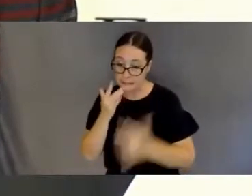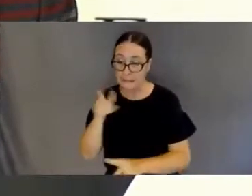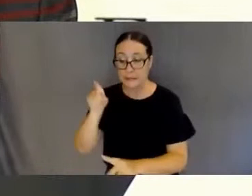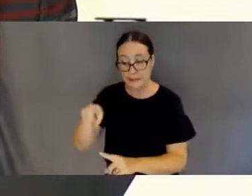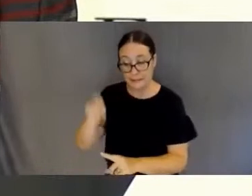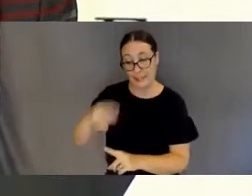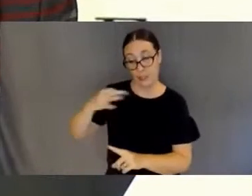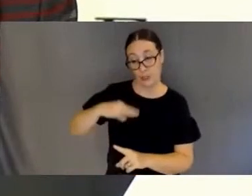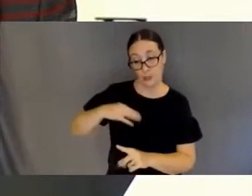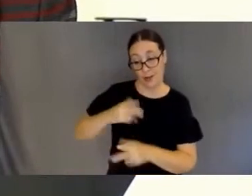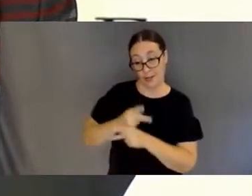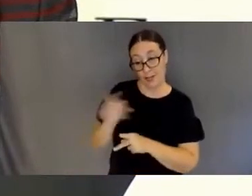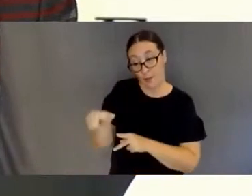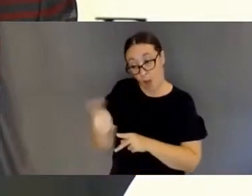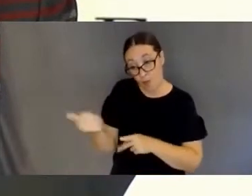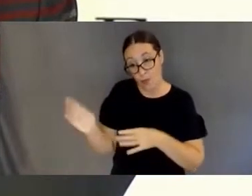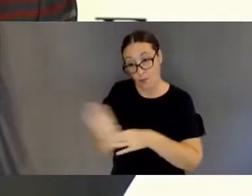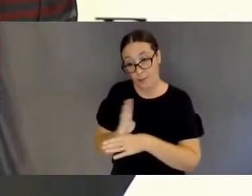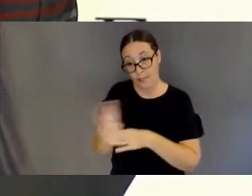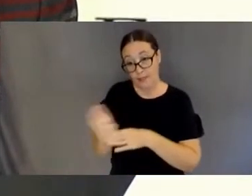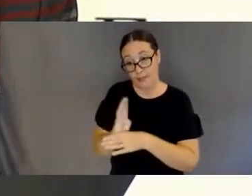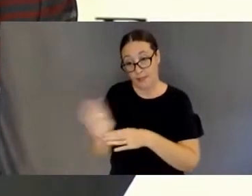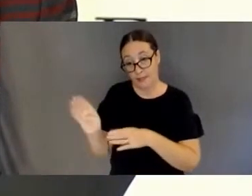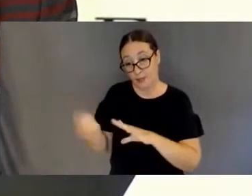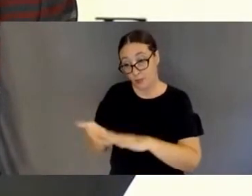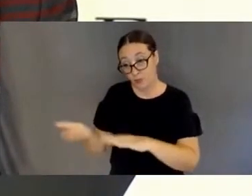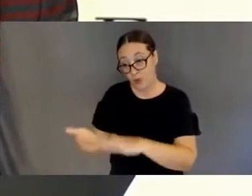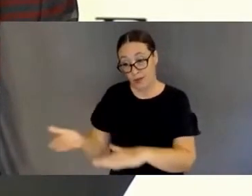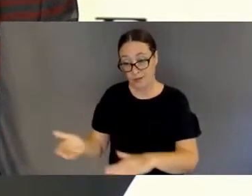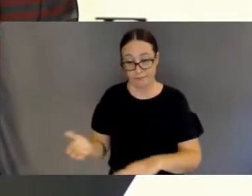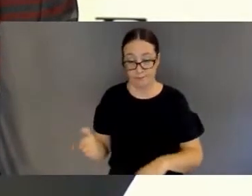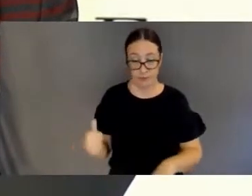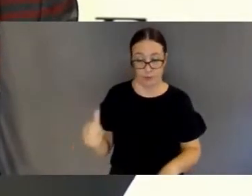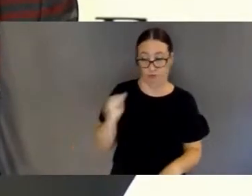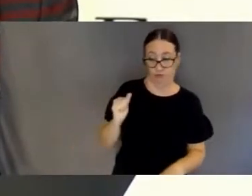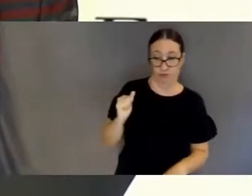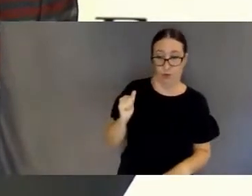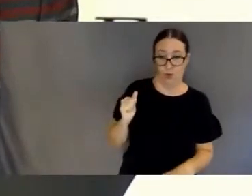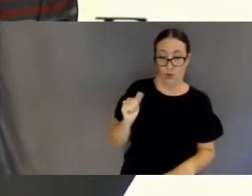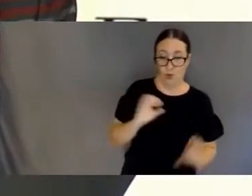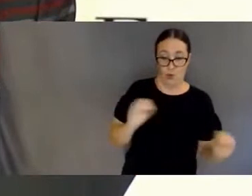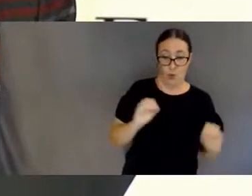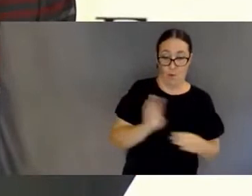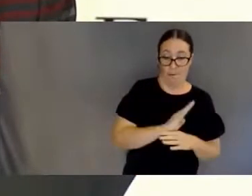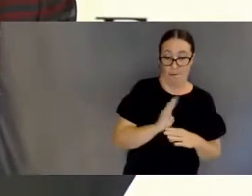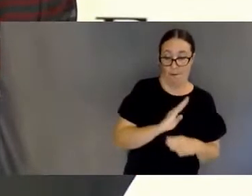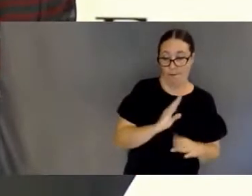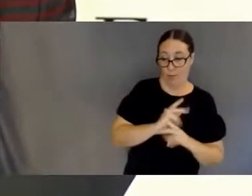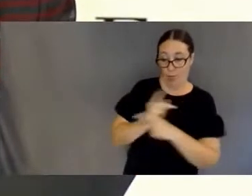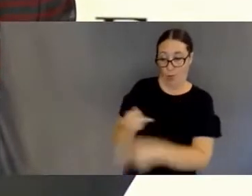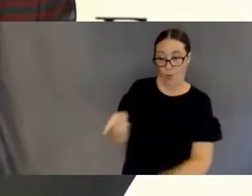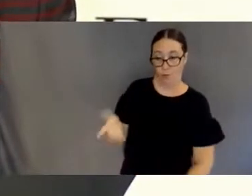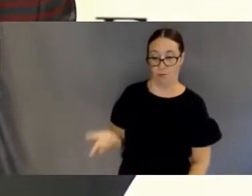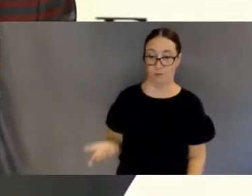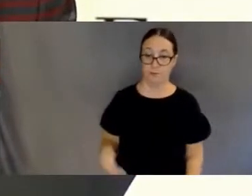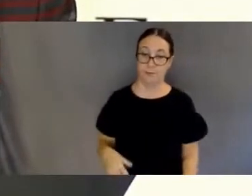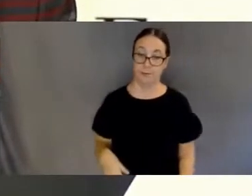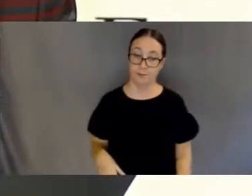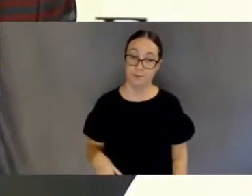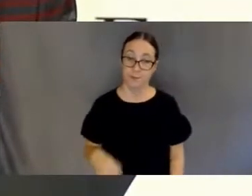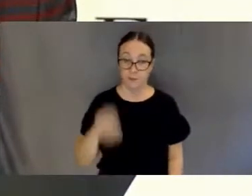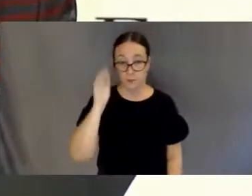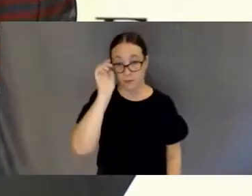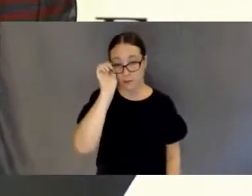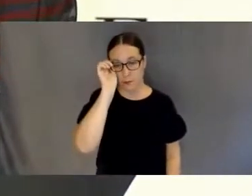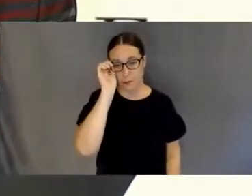her other locations afloat, and no one would give it to her. Fiscal policy can be a